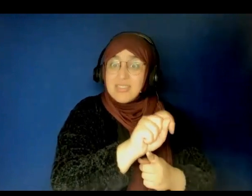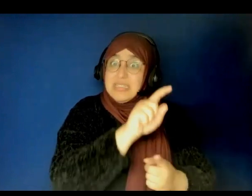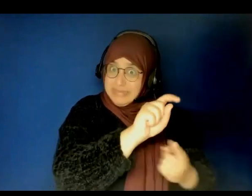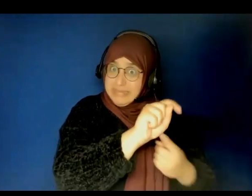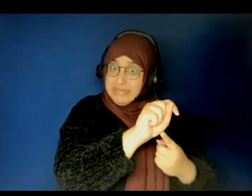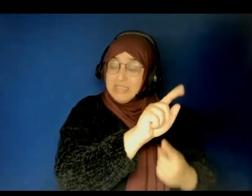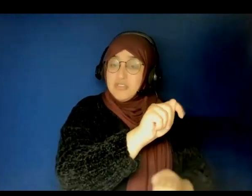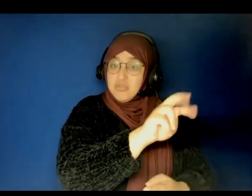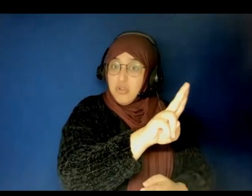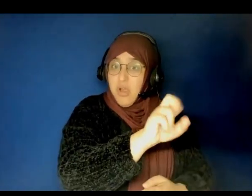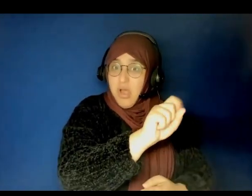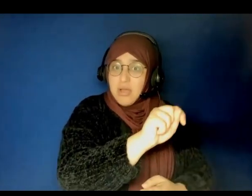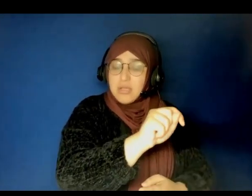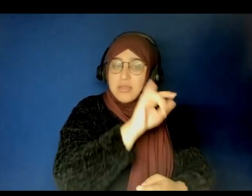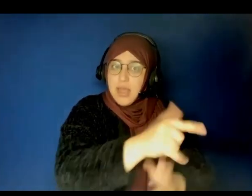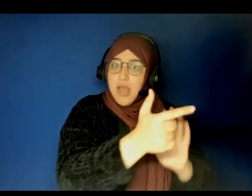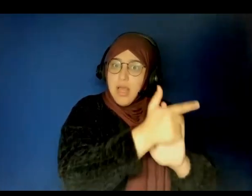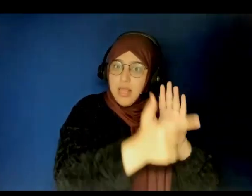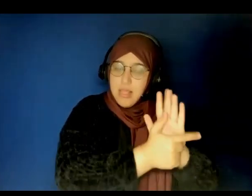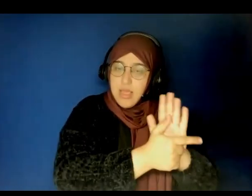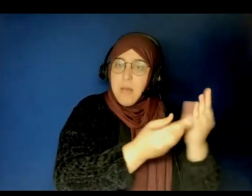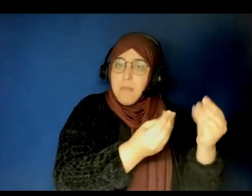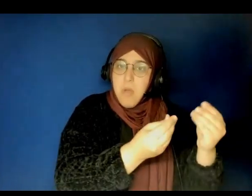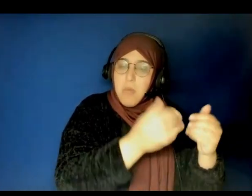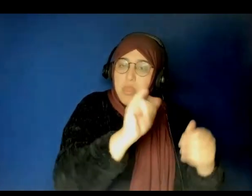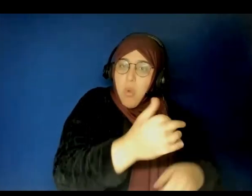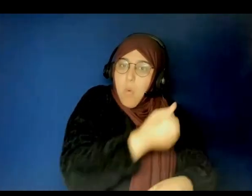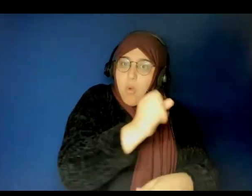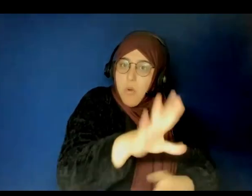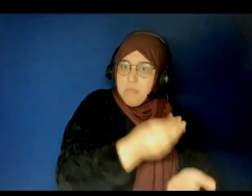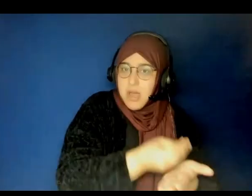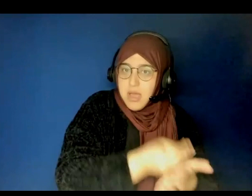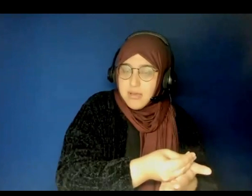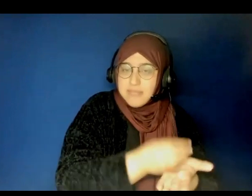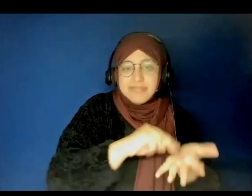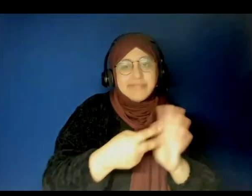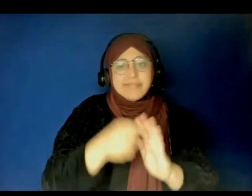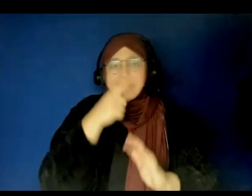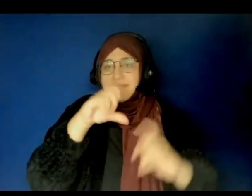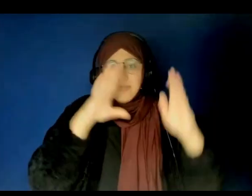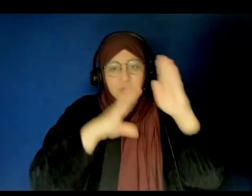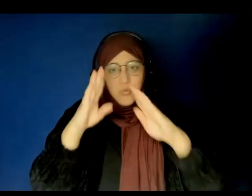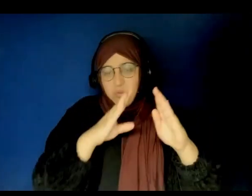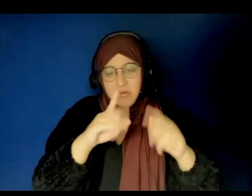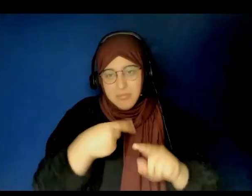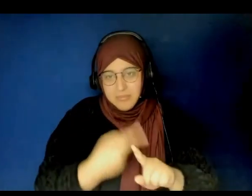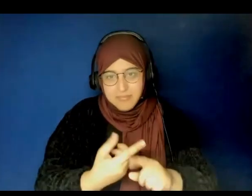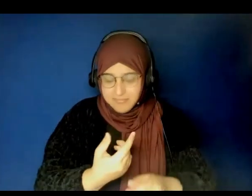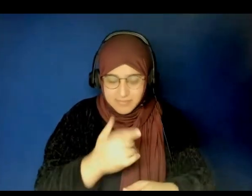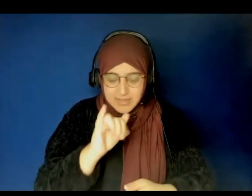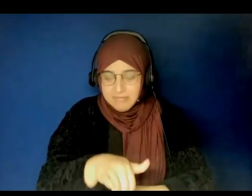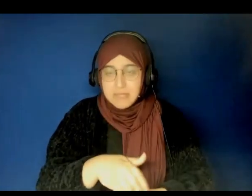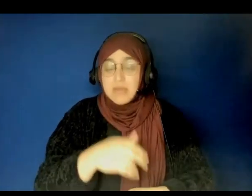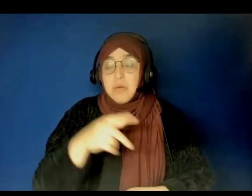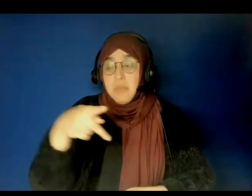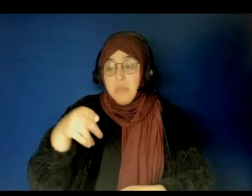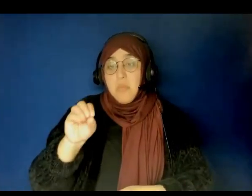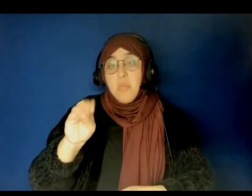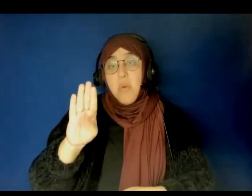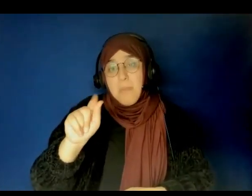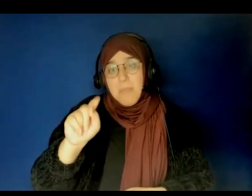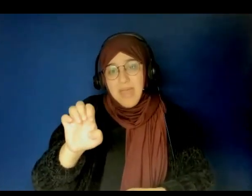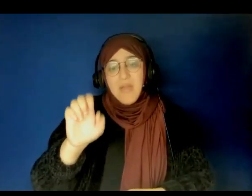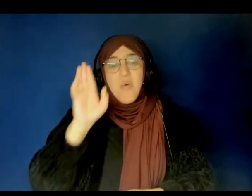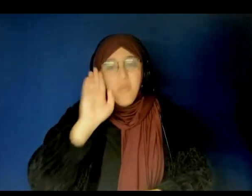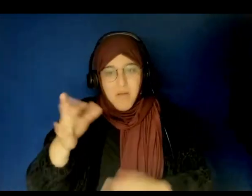property, then you don't have anything to worry about. Probate will happen. It has to happen. And it can be